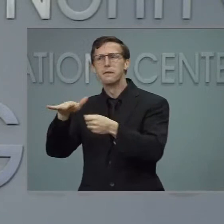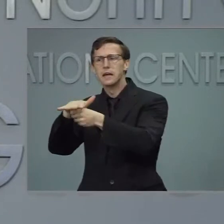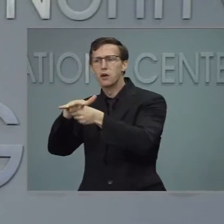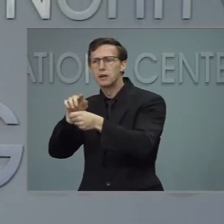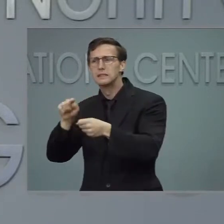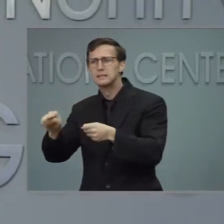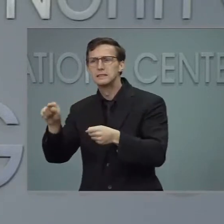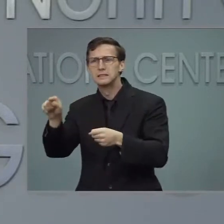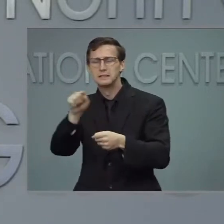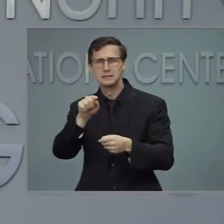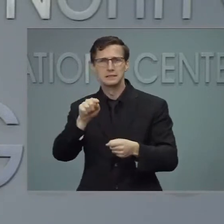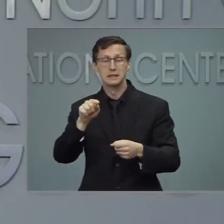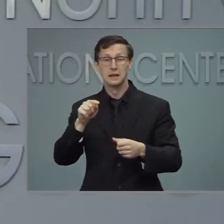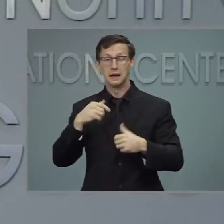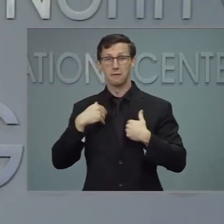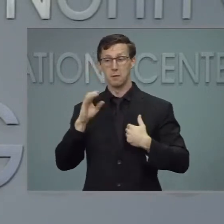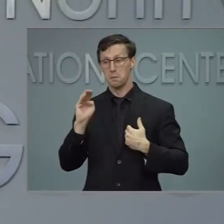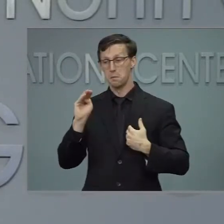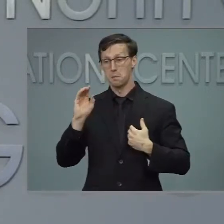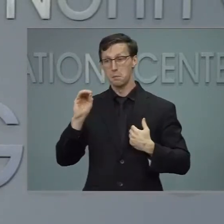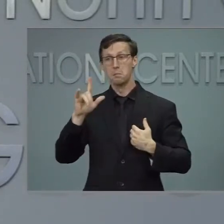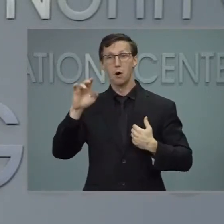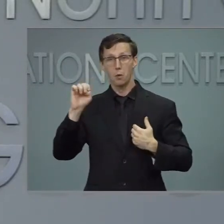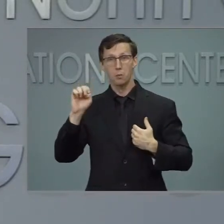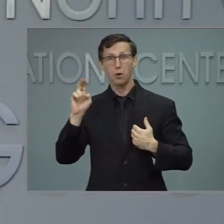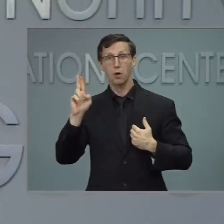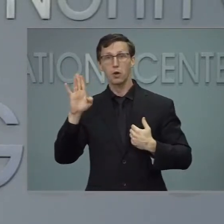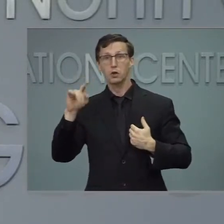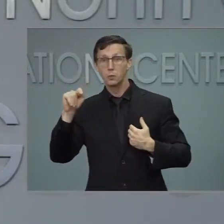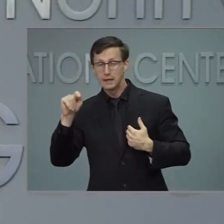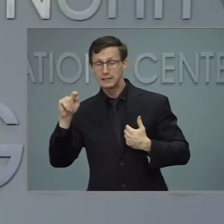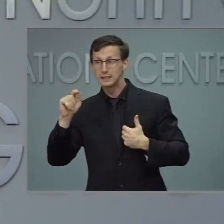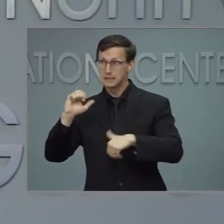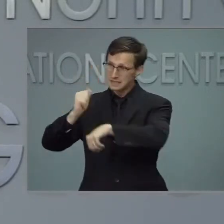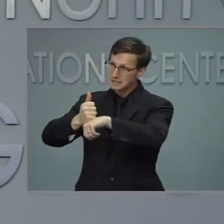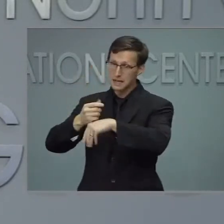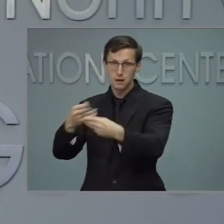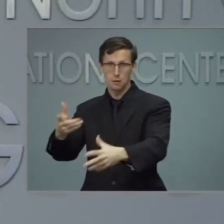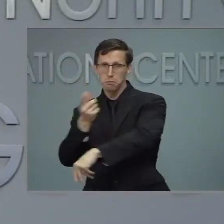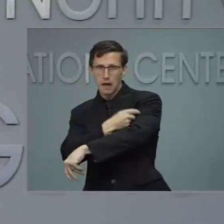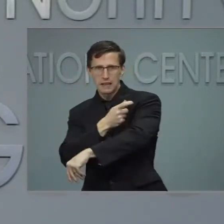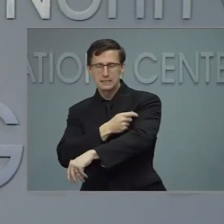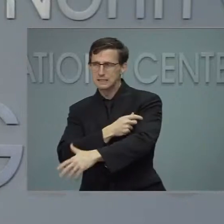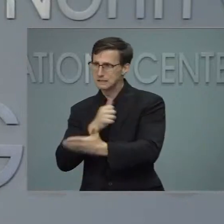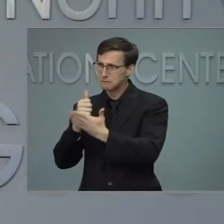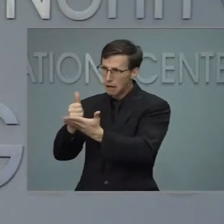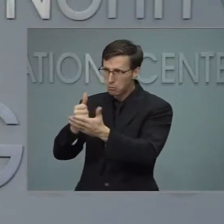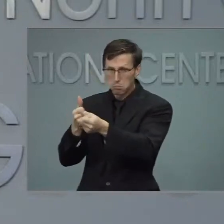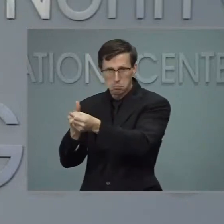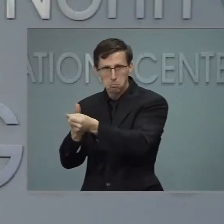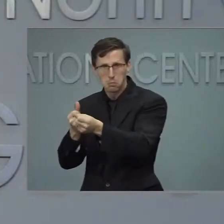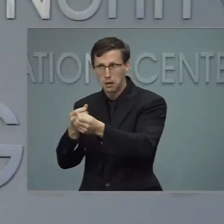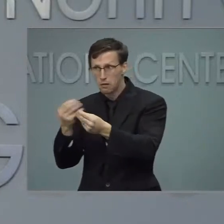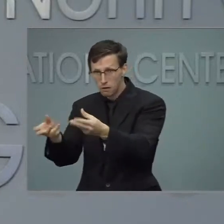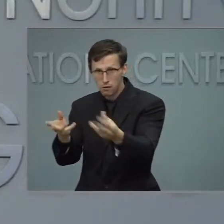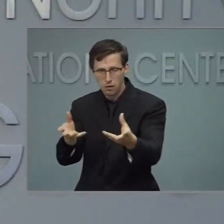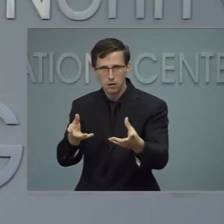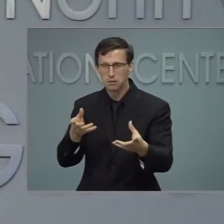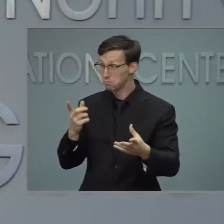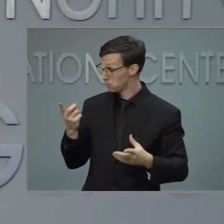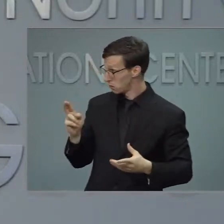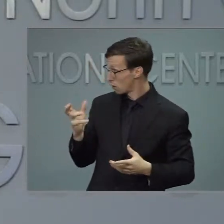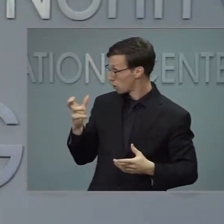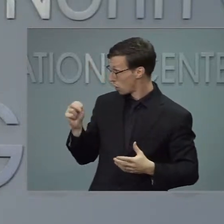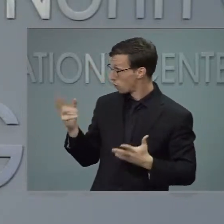sending out mobile units, helping them in many ways. And Dr. Cohen, you may want to talk about some of those lower